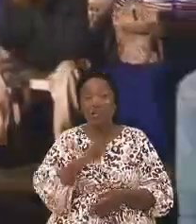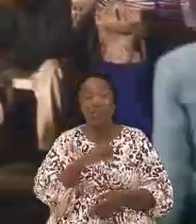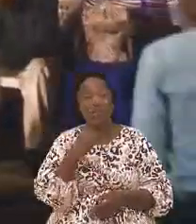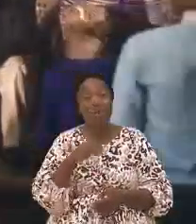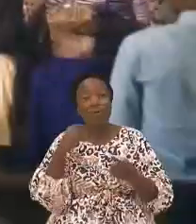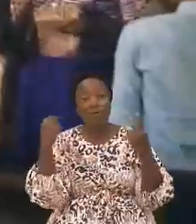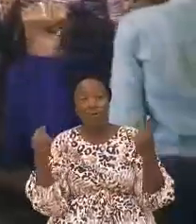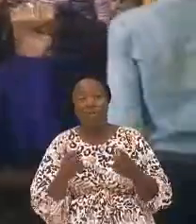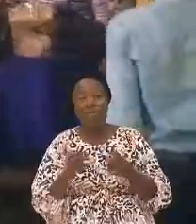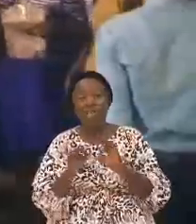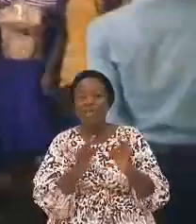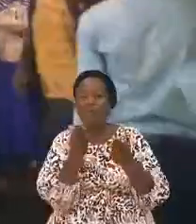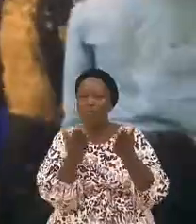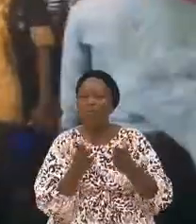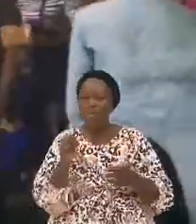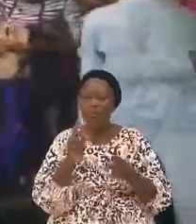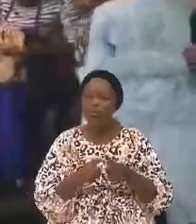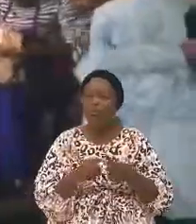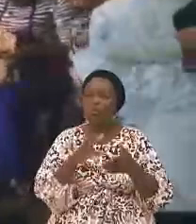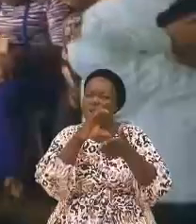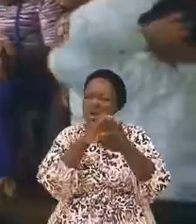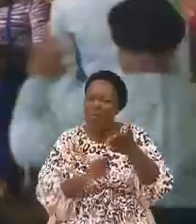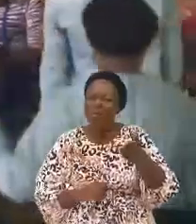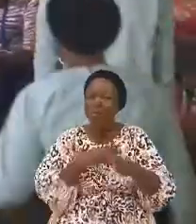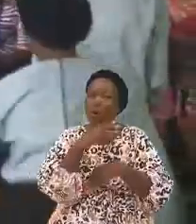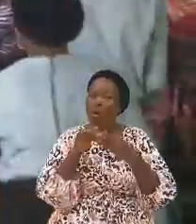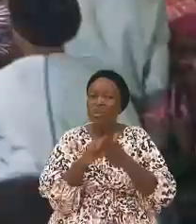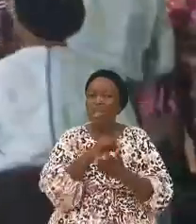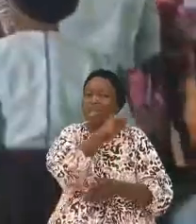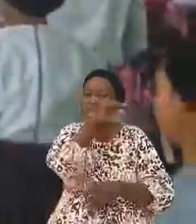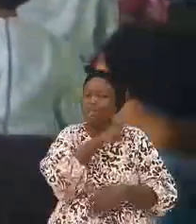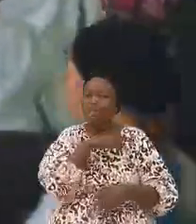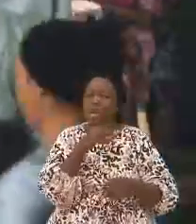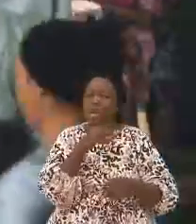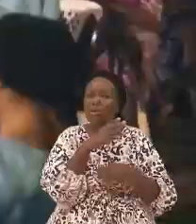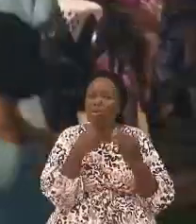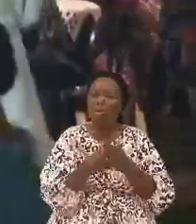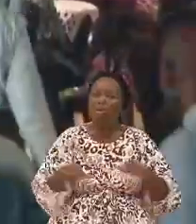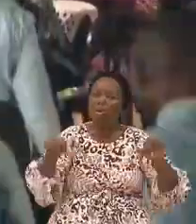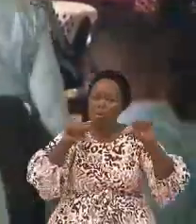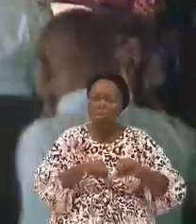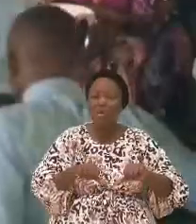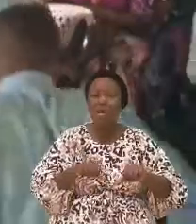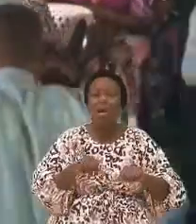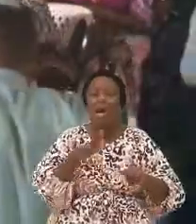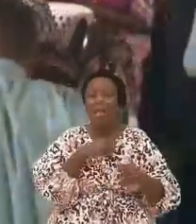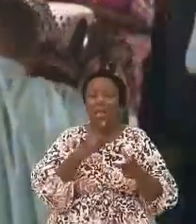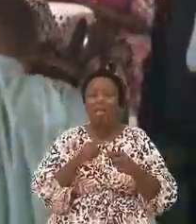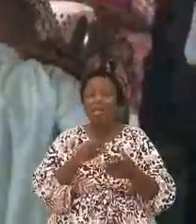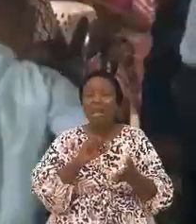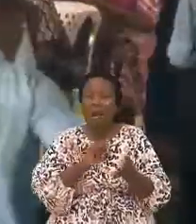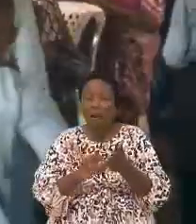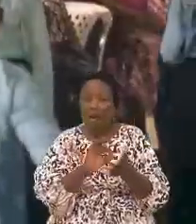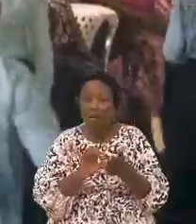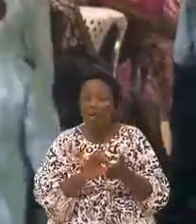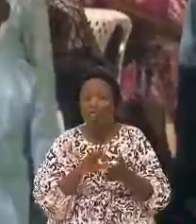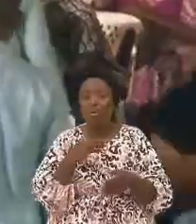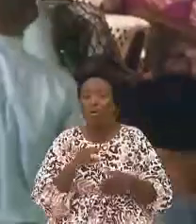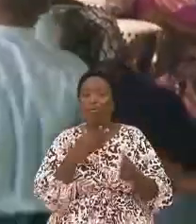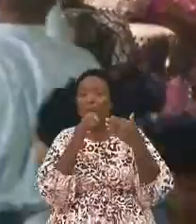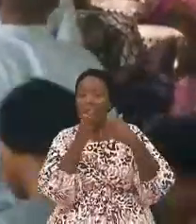of sin, that evil of sin, if you want him to remove all the guilt and